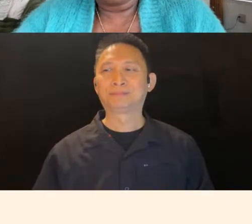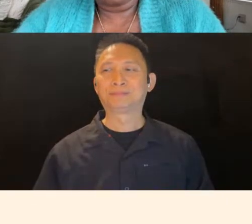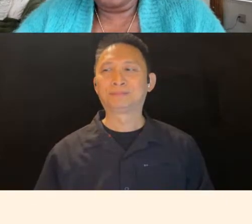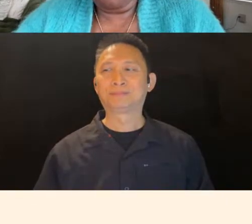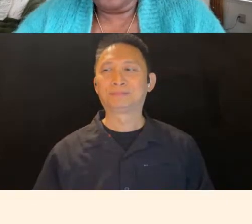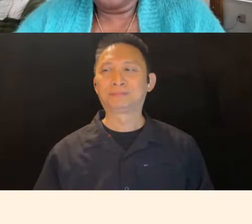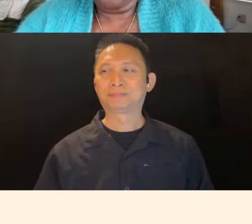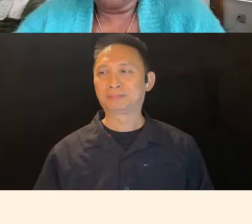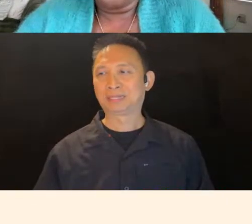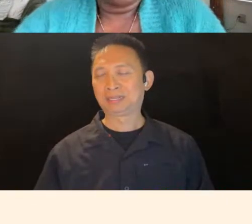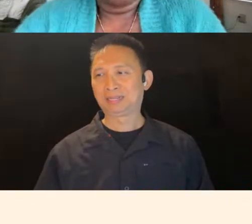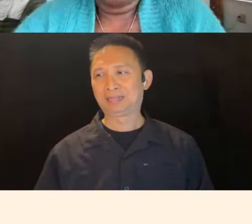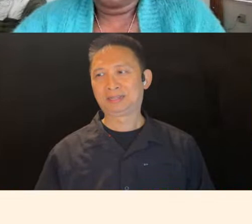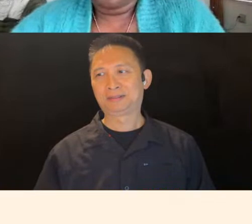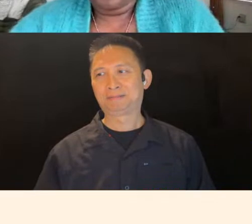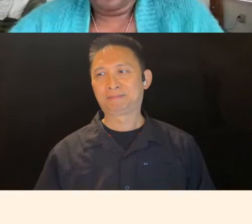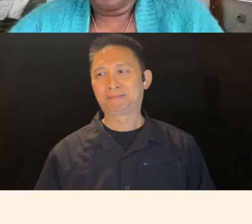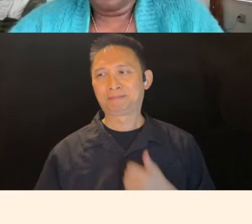Myself,